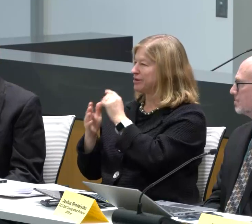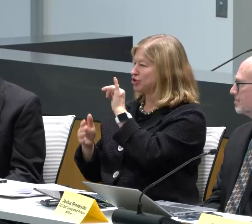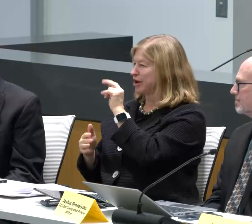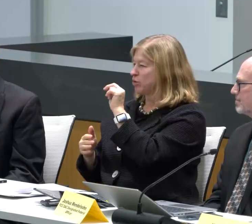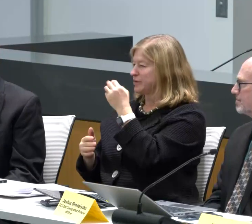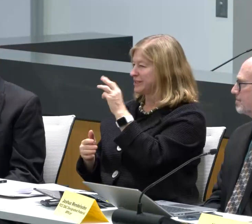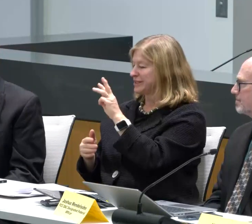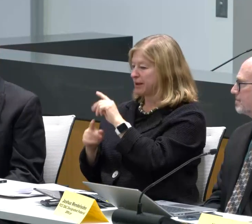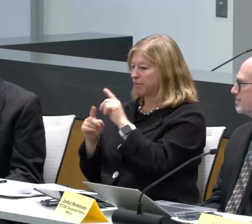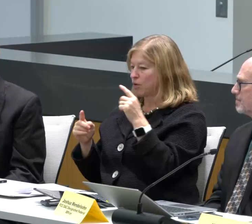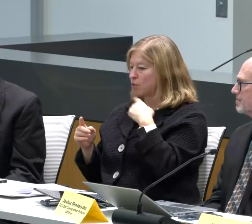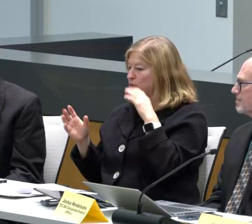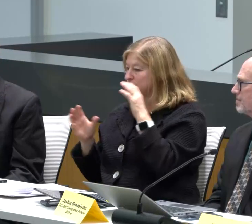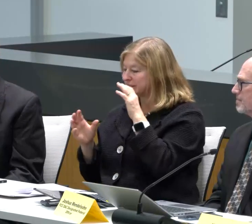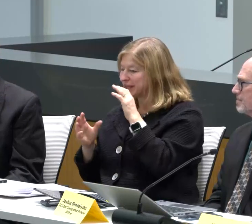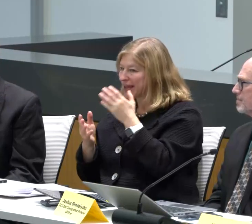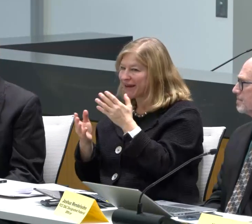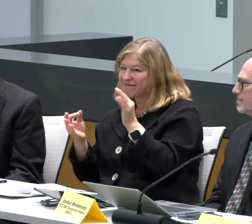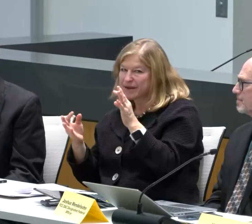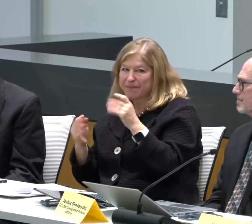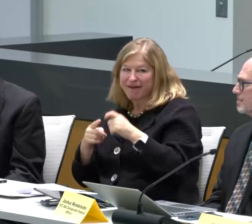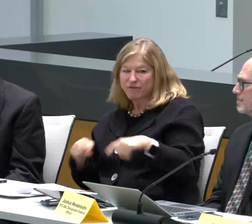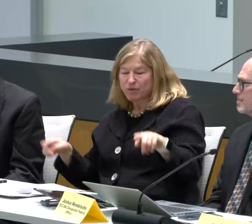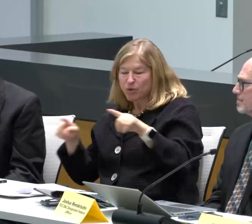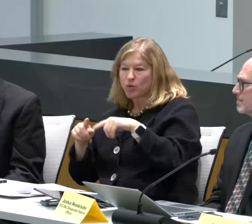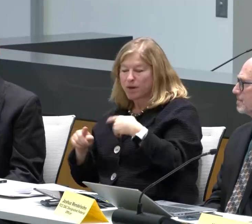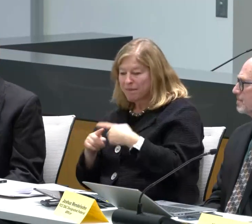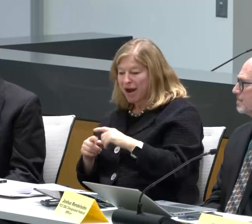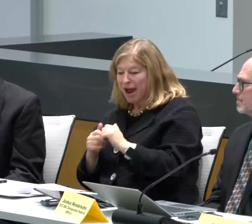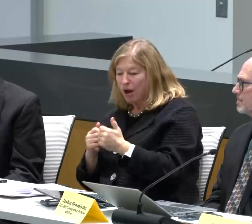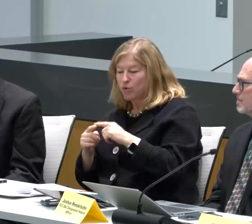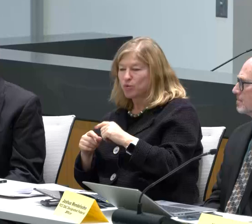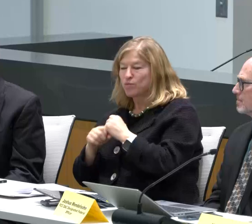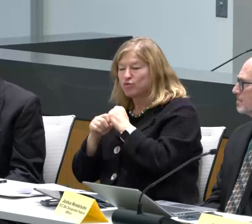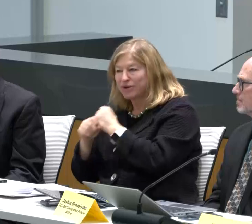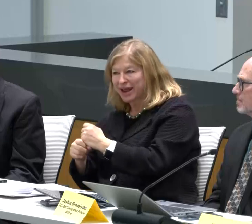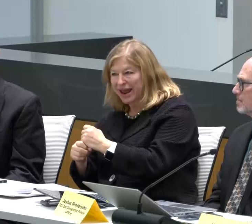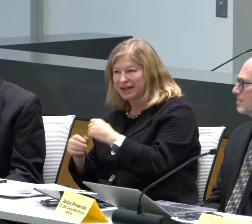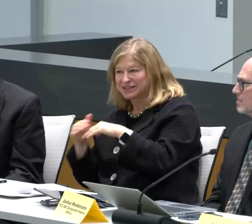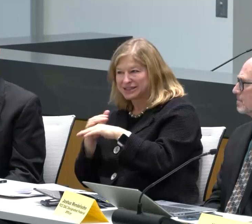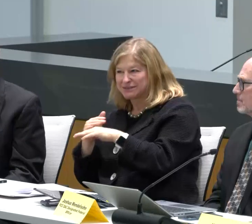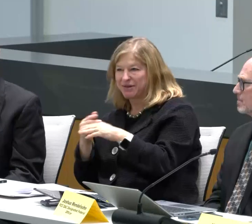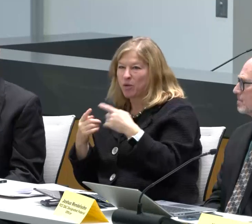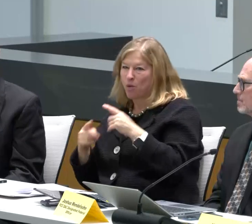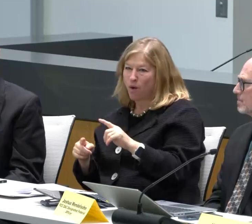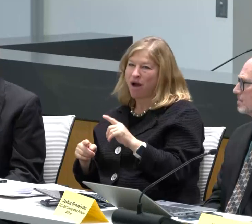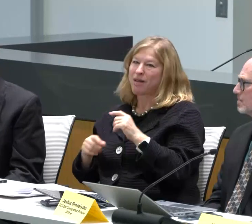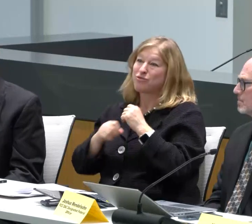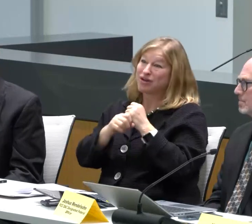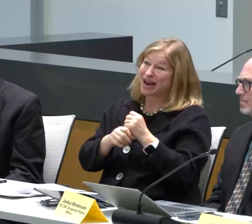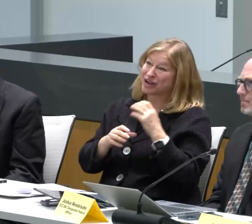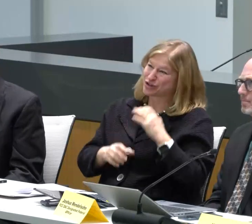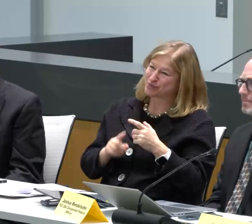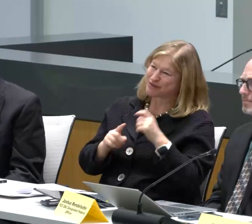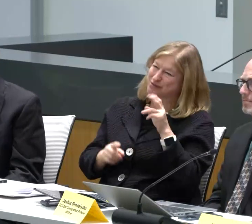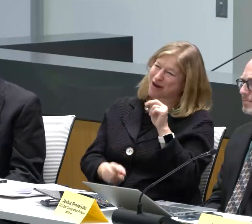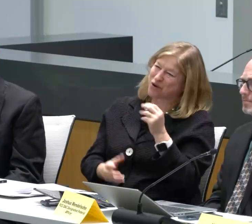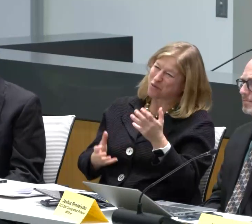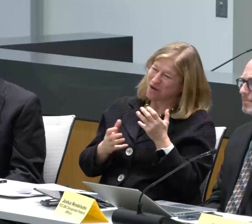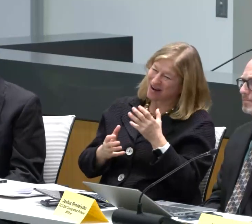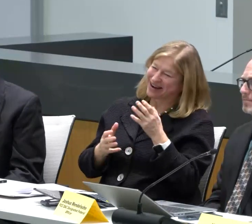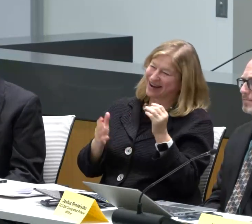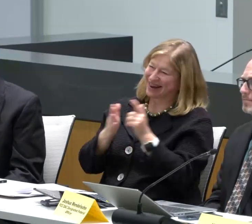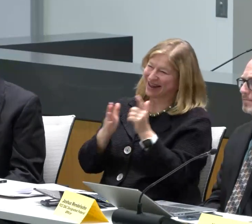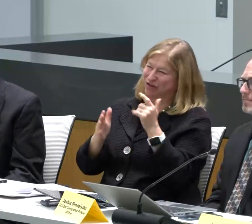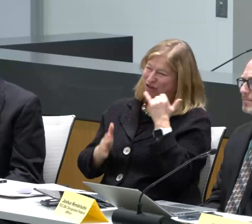Comment period has closed January 16th, but we are seeking feedback from all of you on how we can protect accessibility